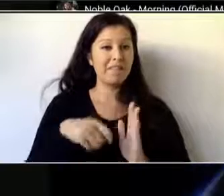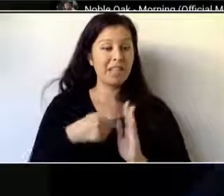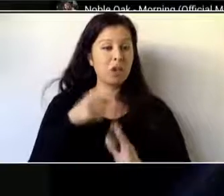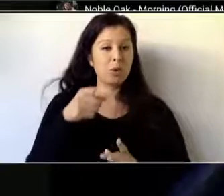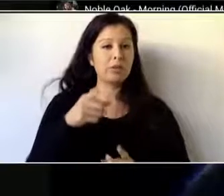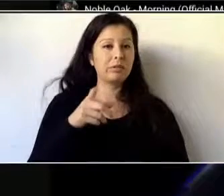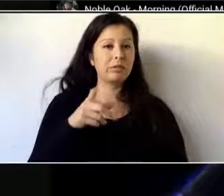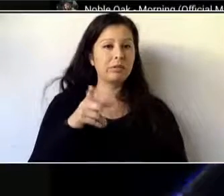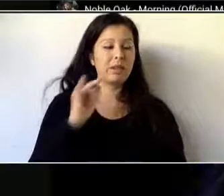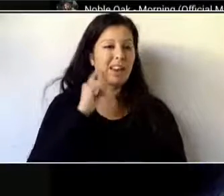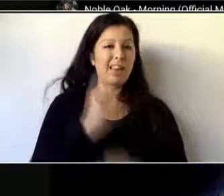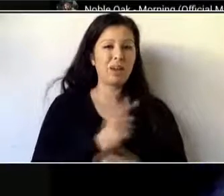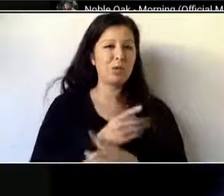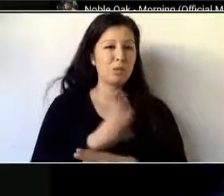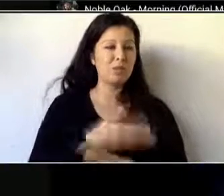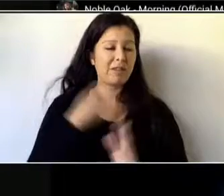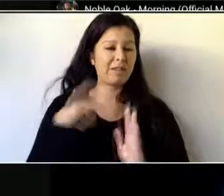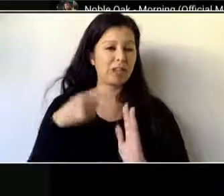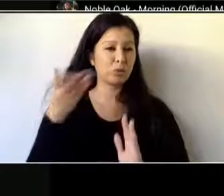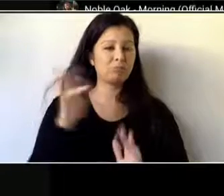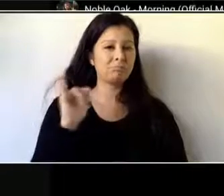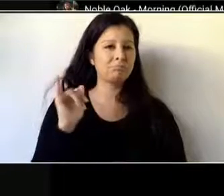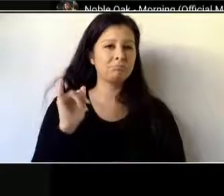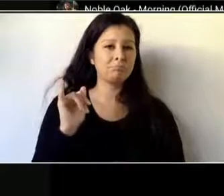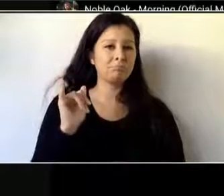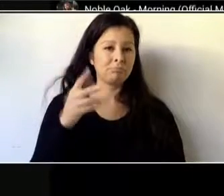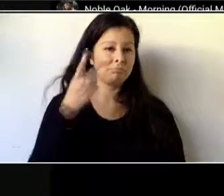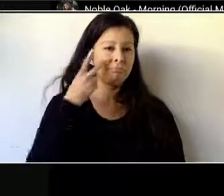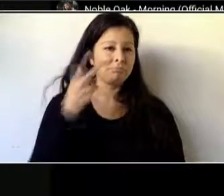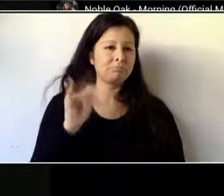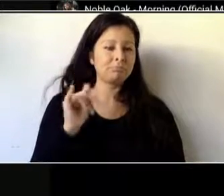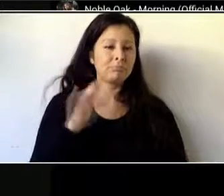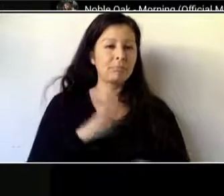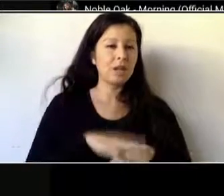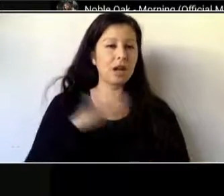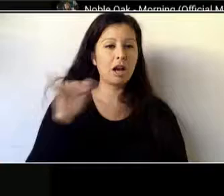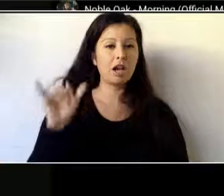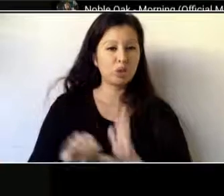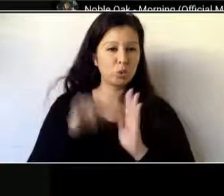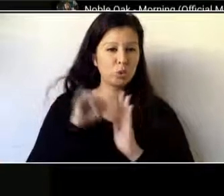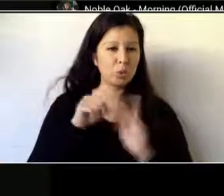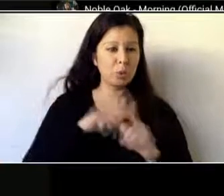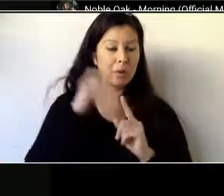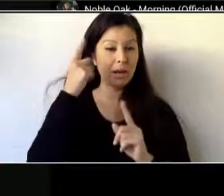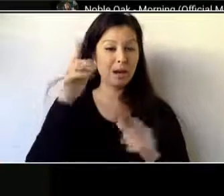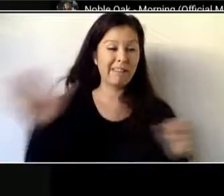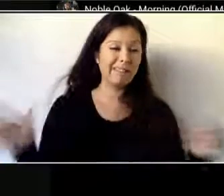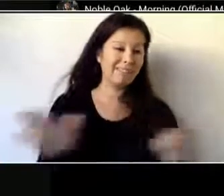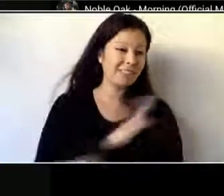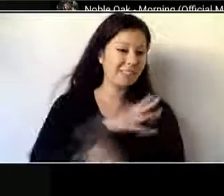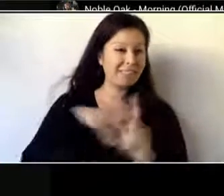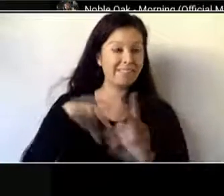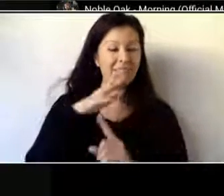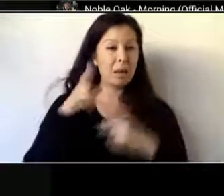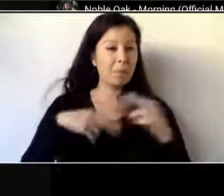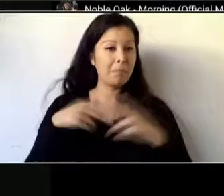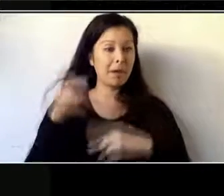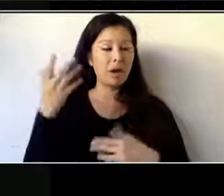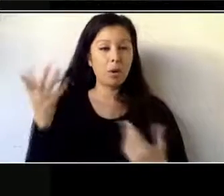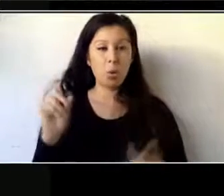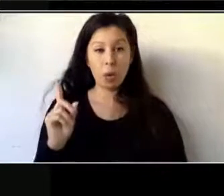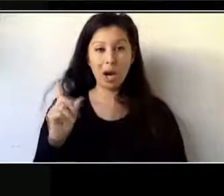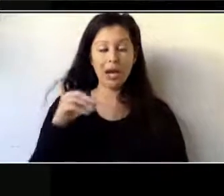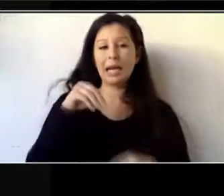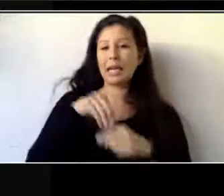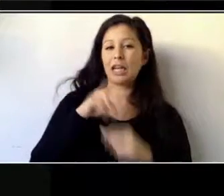you know, it's just a regular music video like that you see like on YouTube, but the entire environment was built in